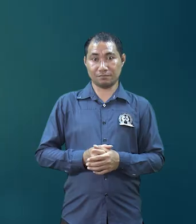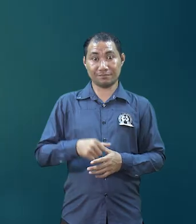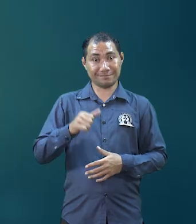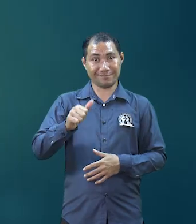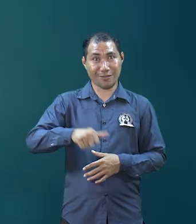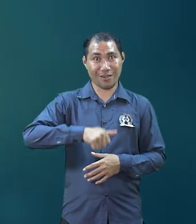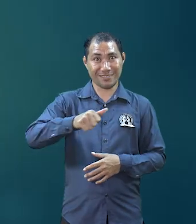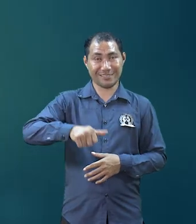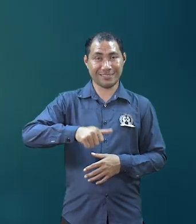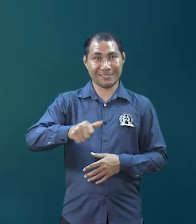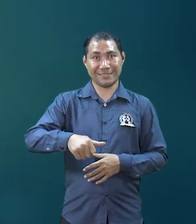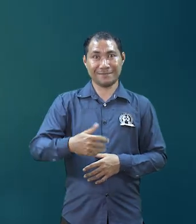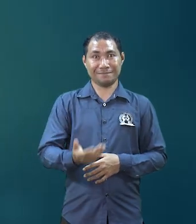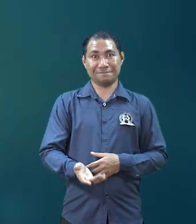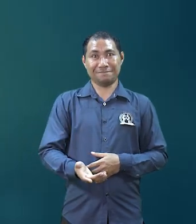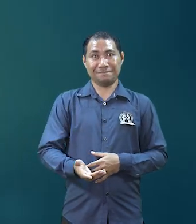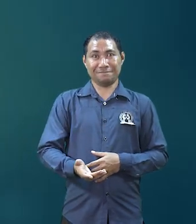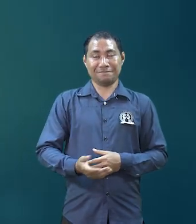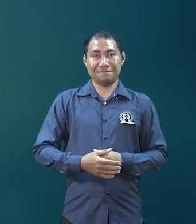Right?